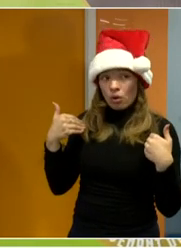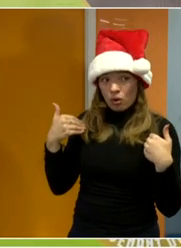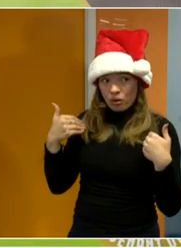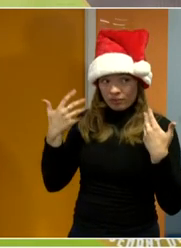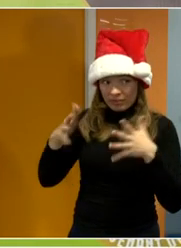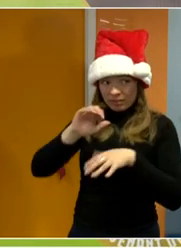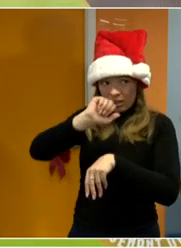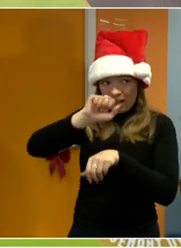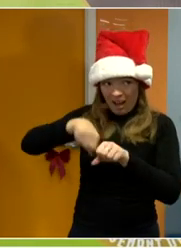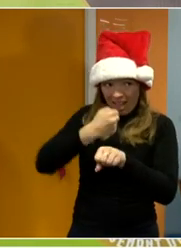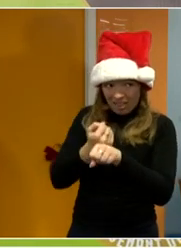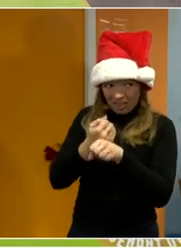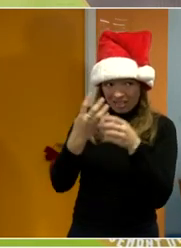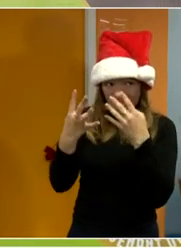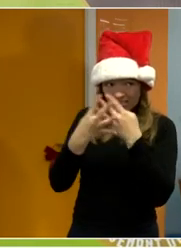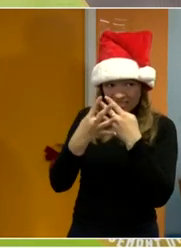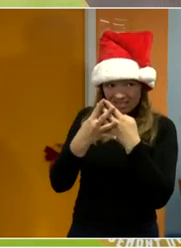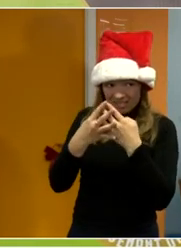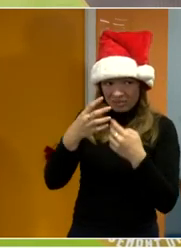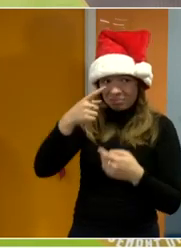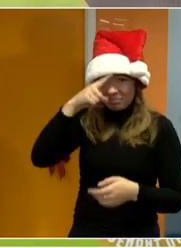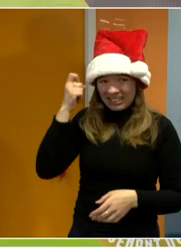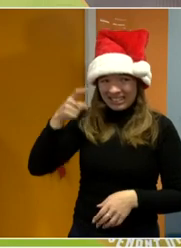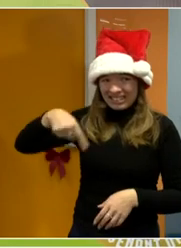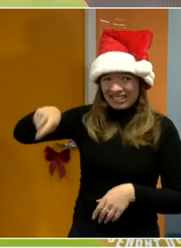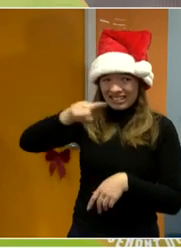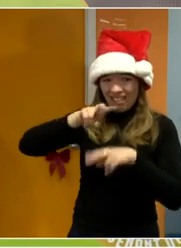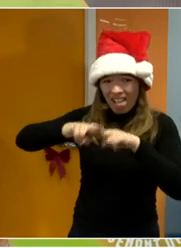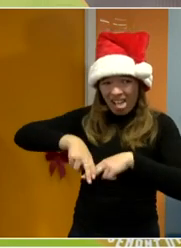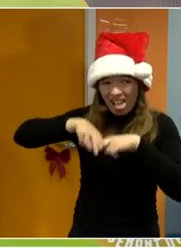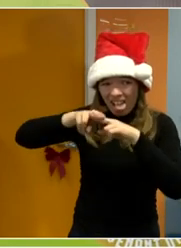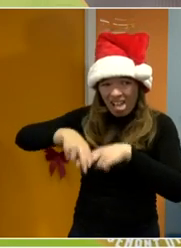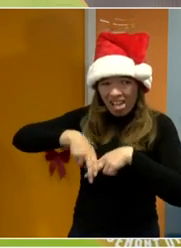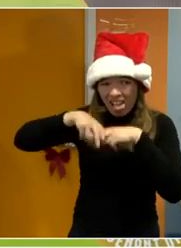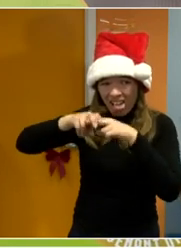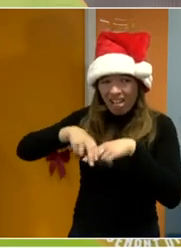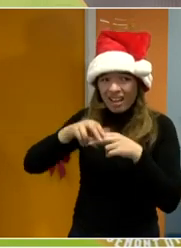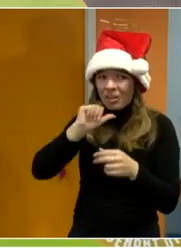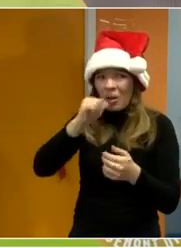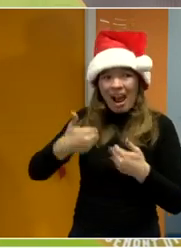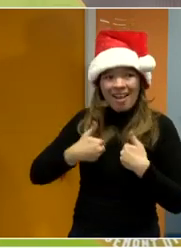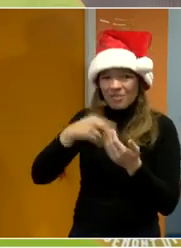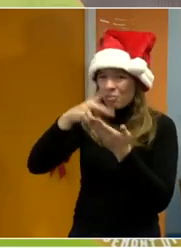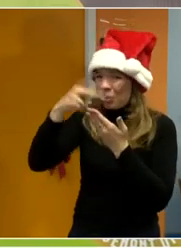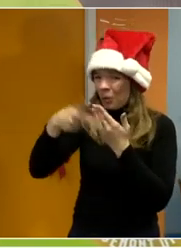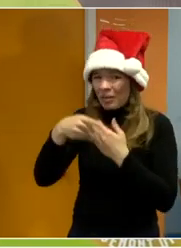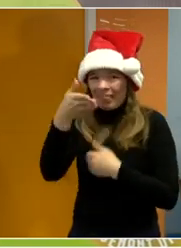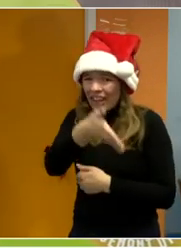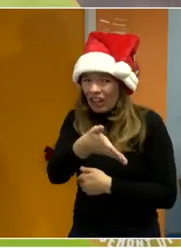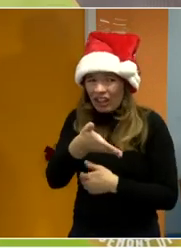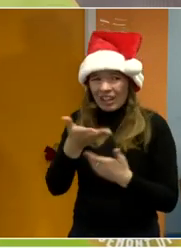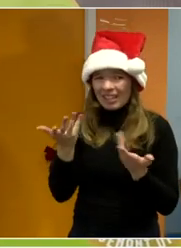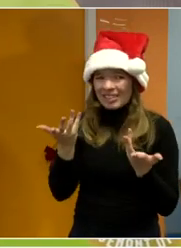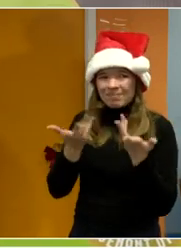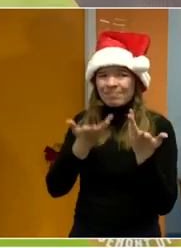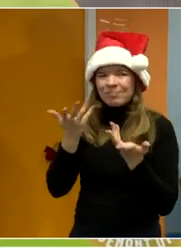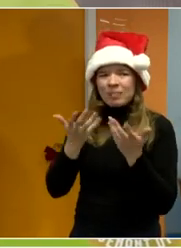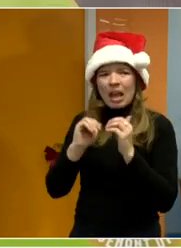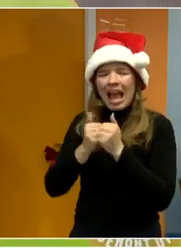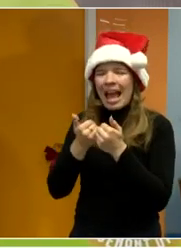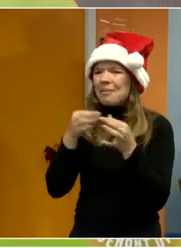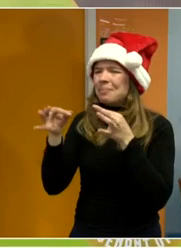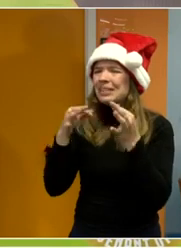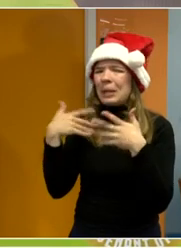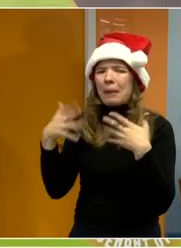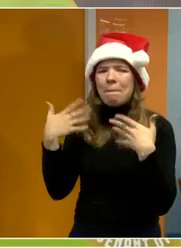we did? Cause now the youth just sitting down and they ain't, how can I put it? Like, they don't